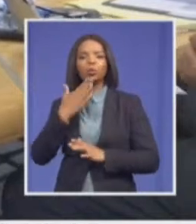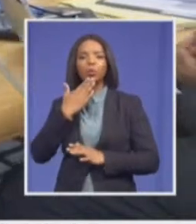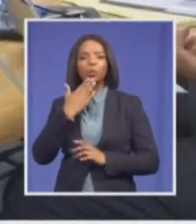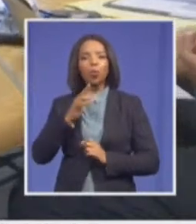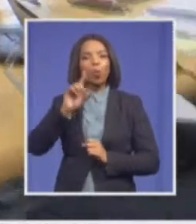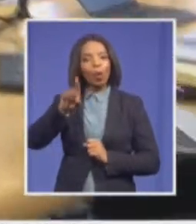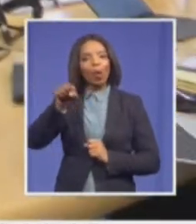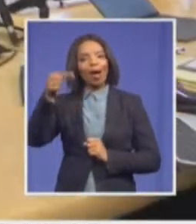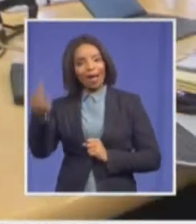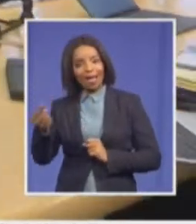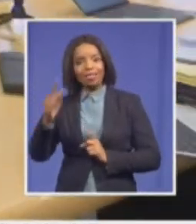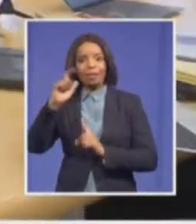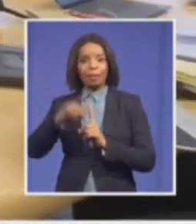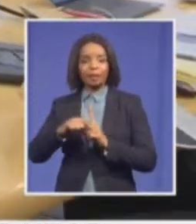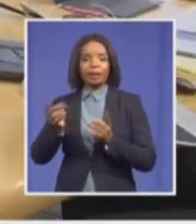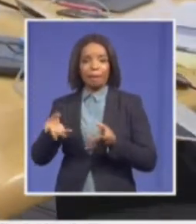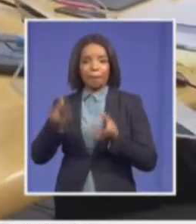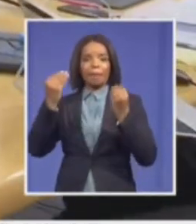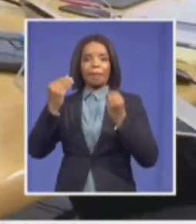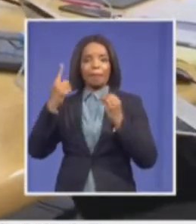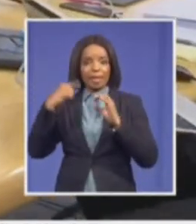employee?